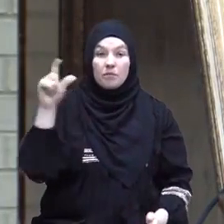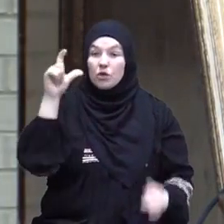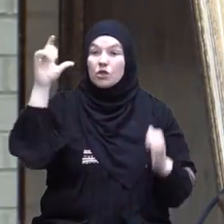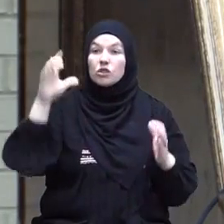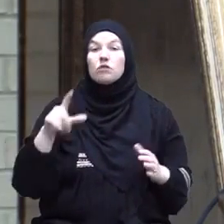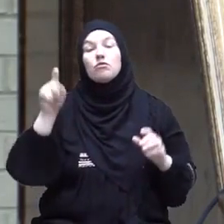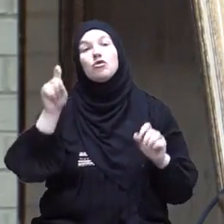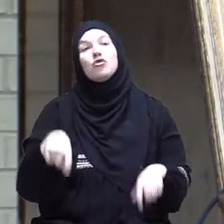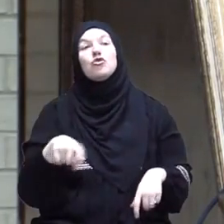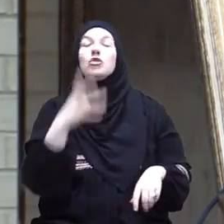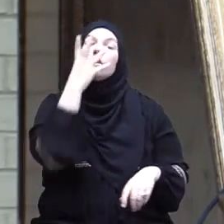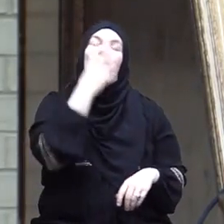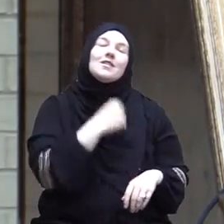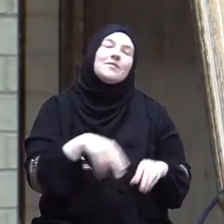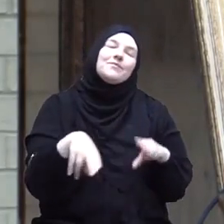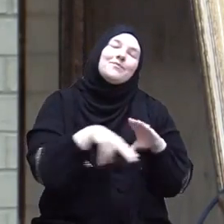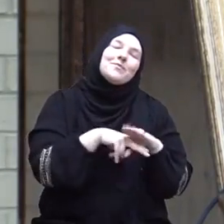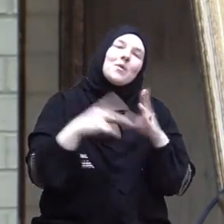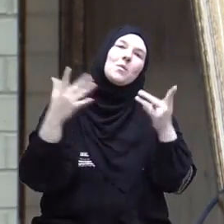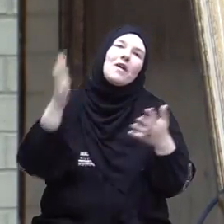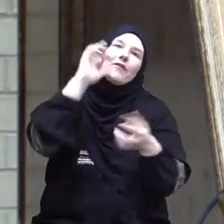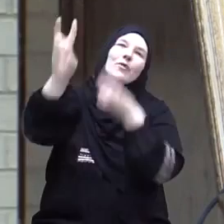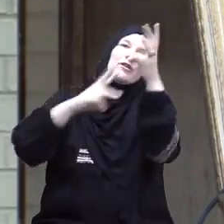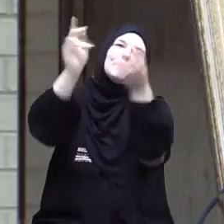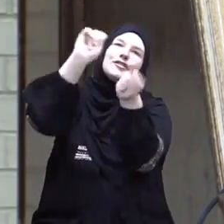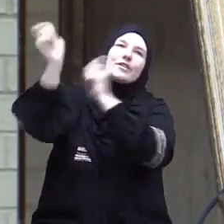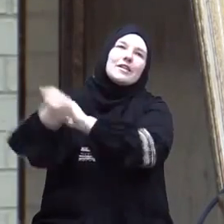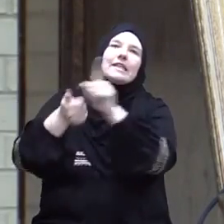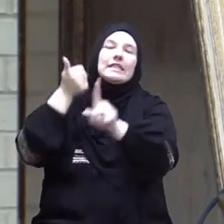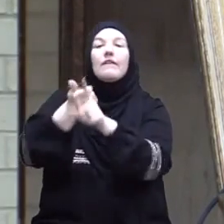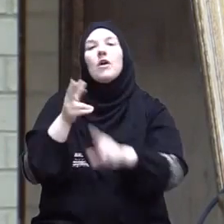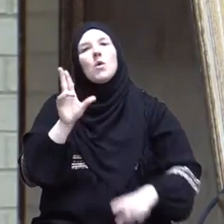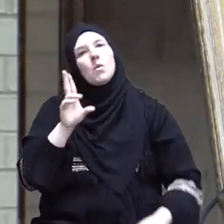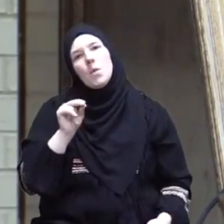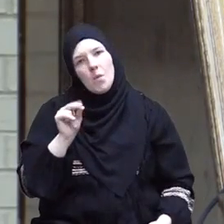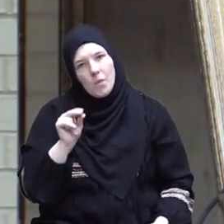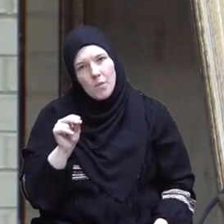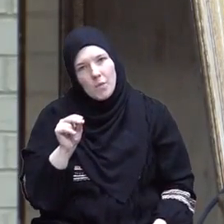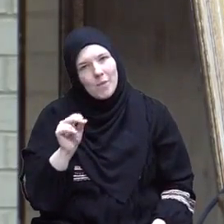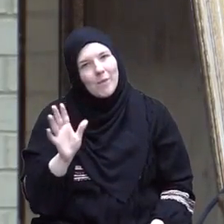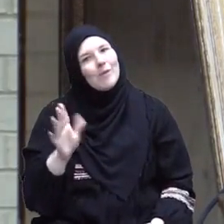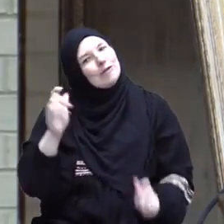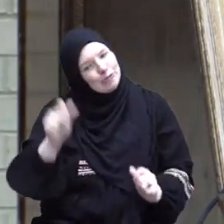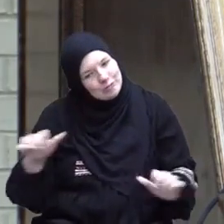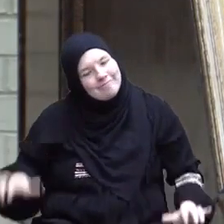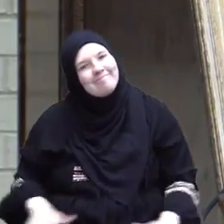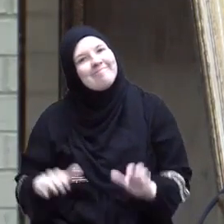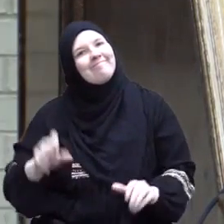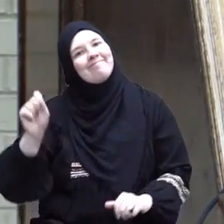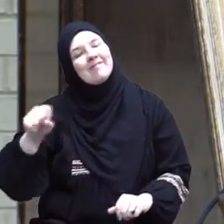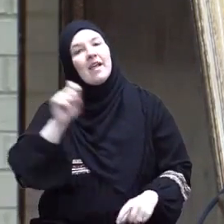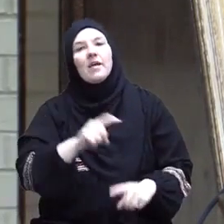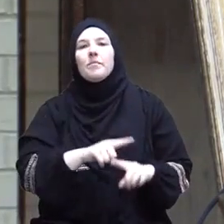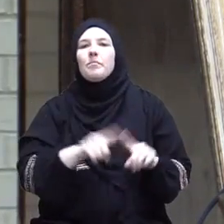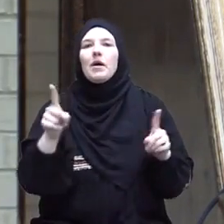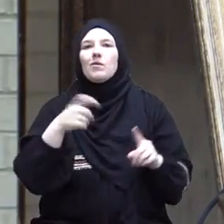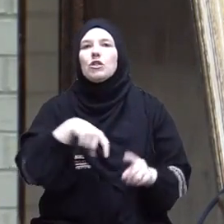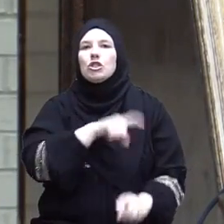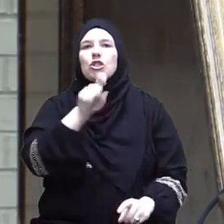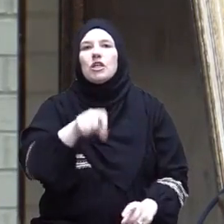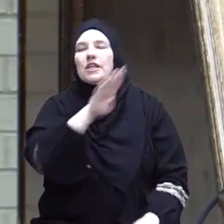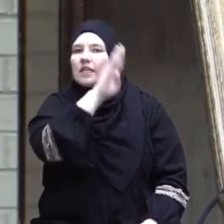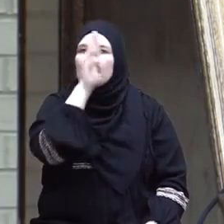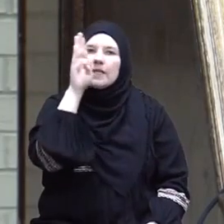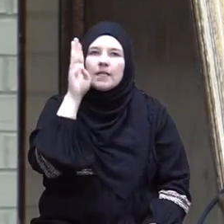go to sleep and wait for things to happen. But I'm saying we should never get into evil conspiracies